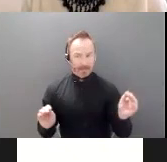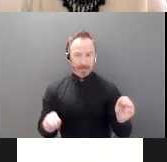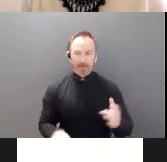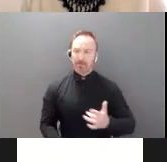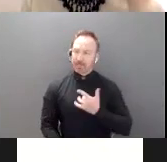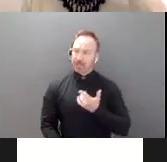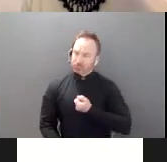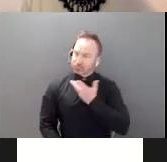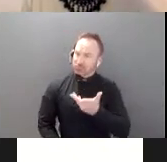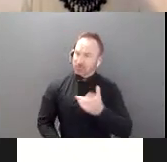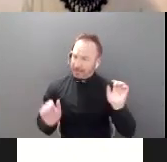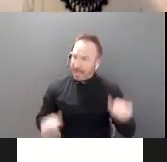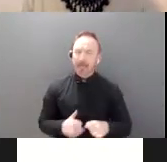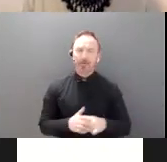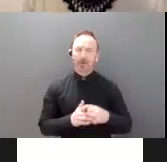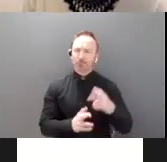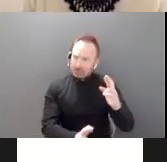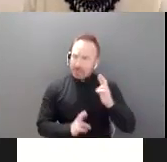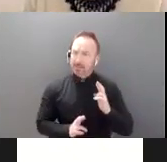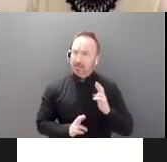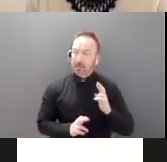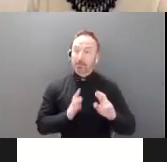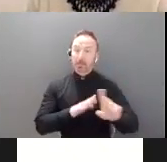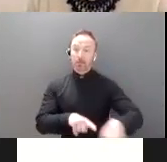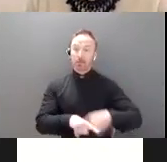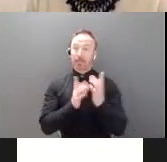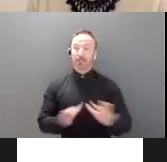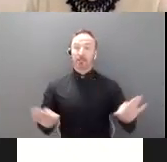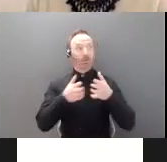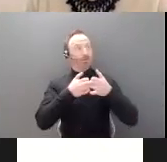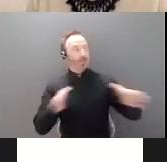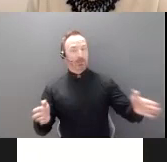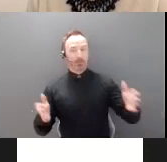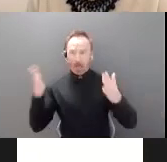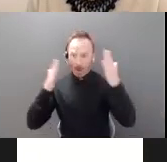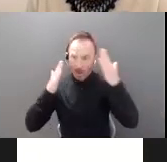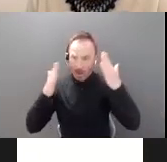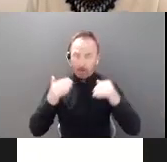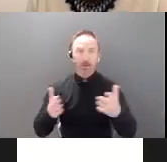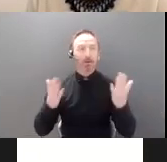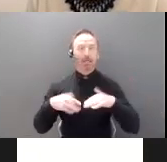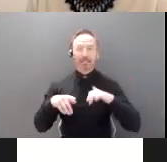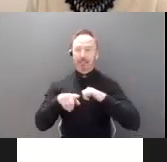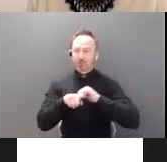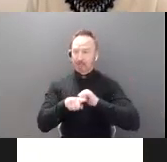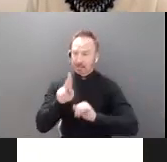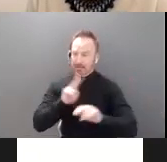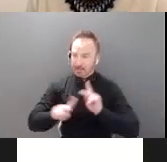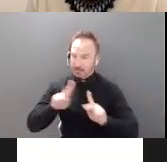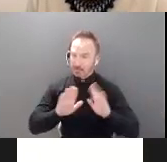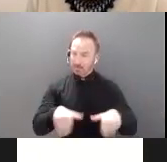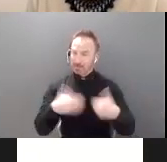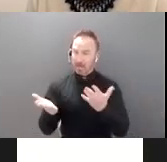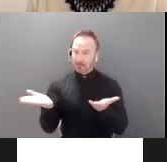ways that we do that is what I'm doing today, is public awareness, training of frontline service providers, and collaborating